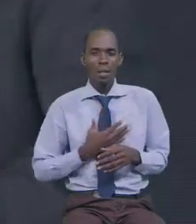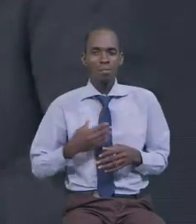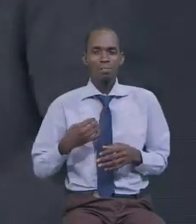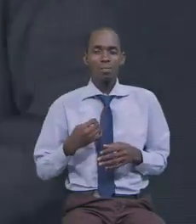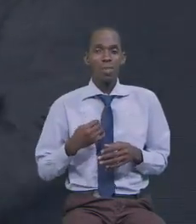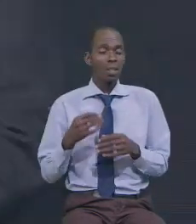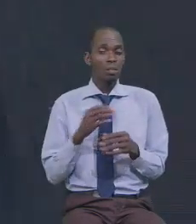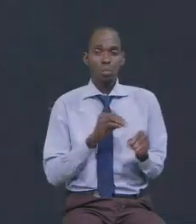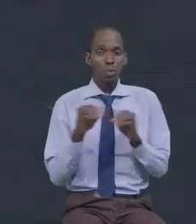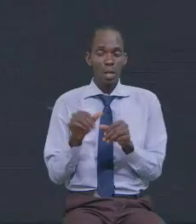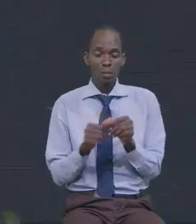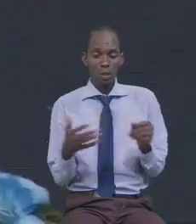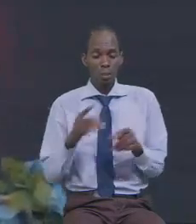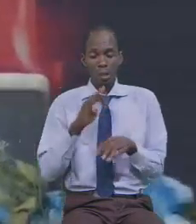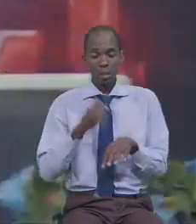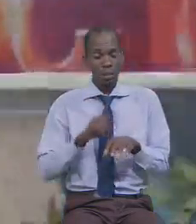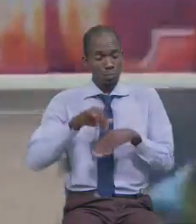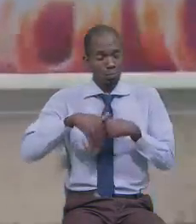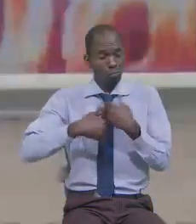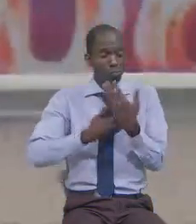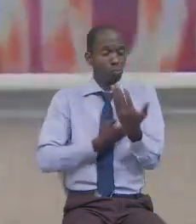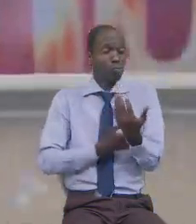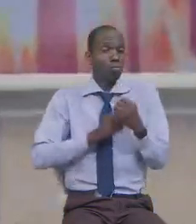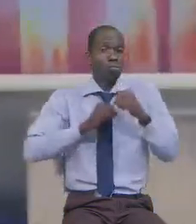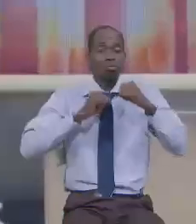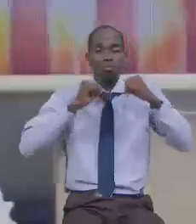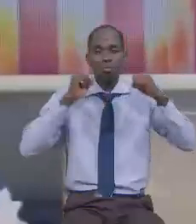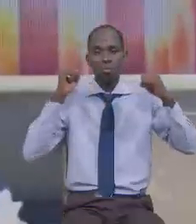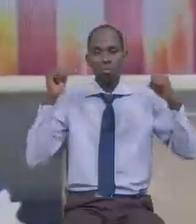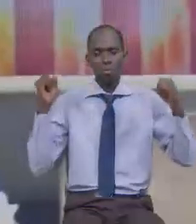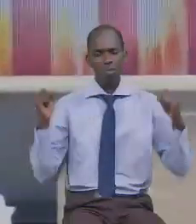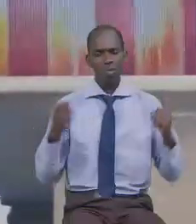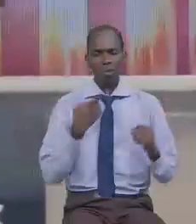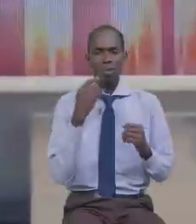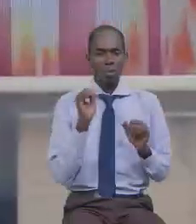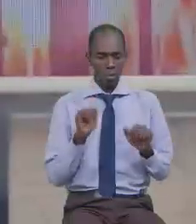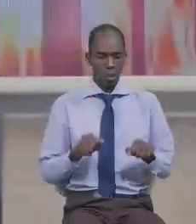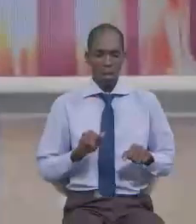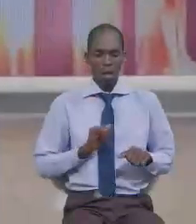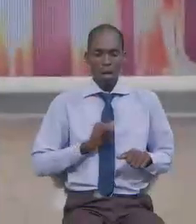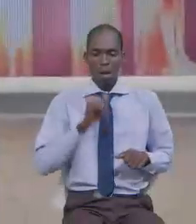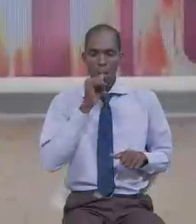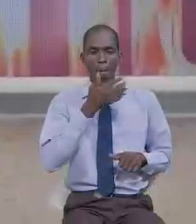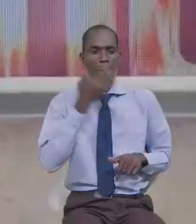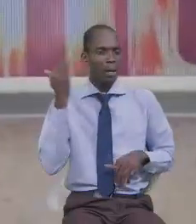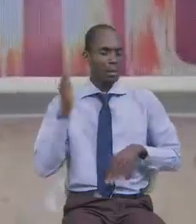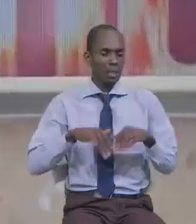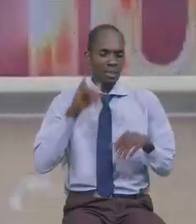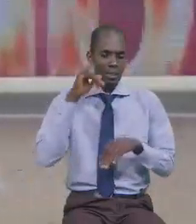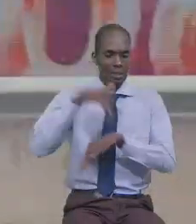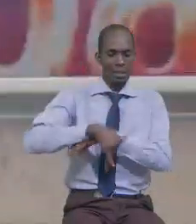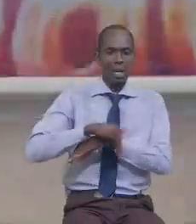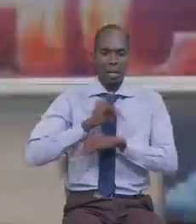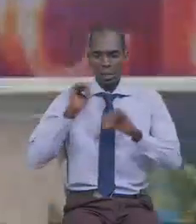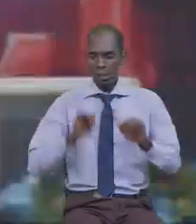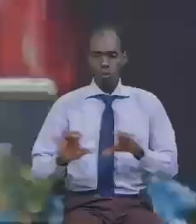everything is cleared up. You wake up in the morning and you say, now, better than last night, I can take on